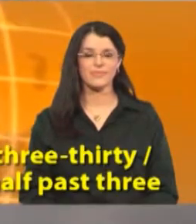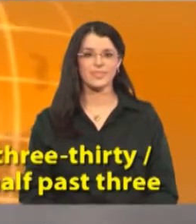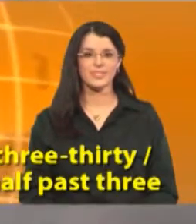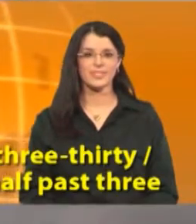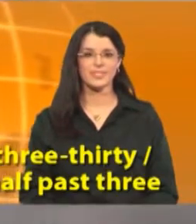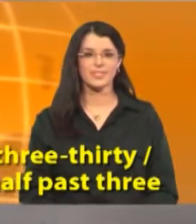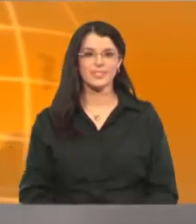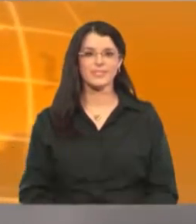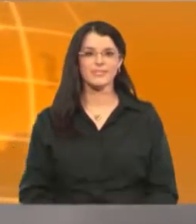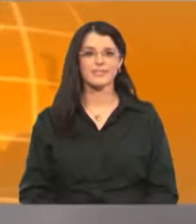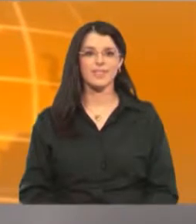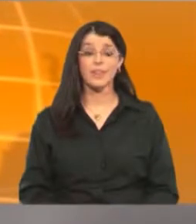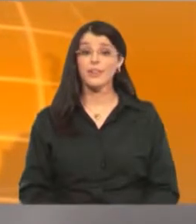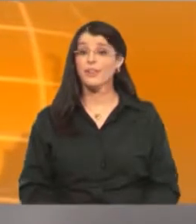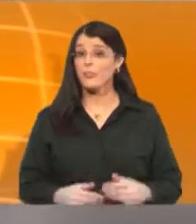3 heures et demie.